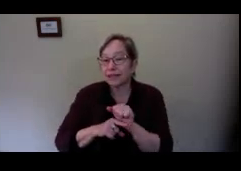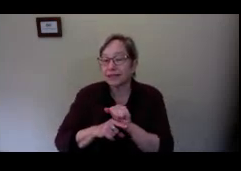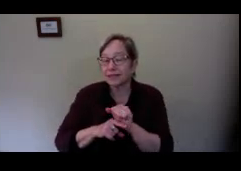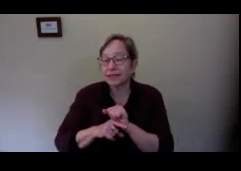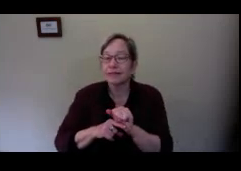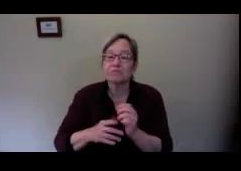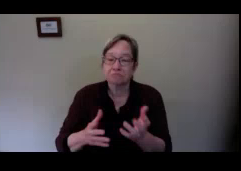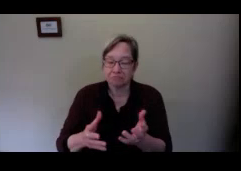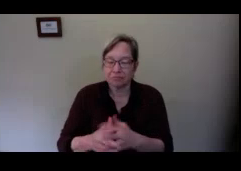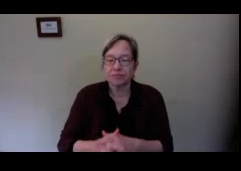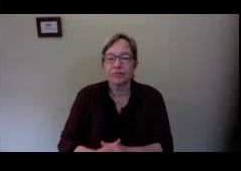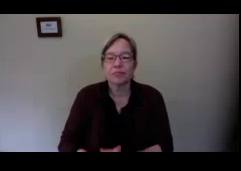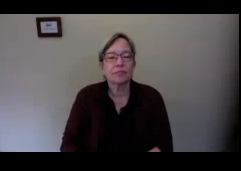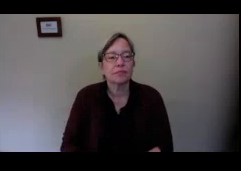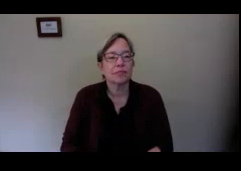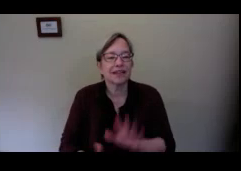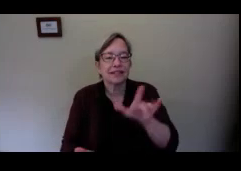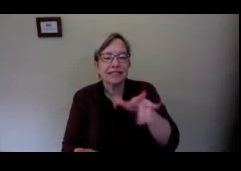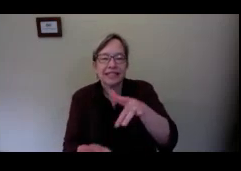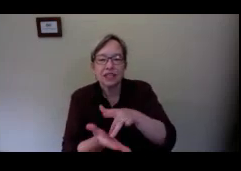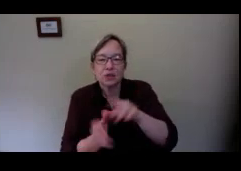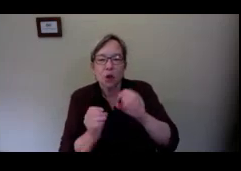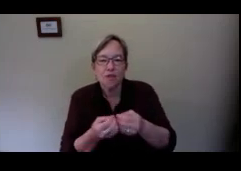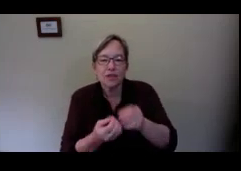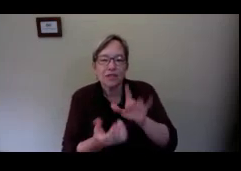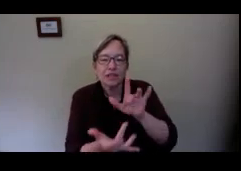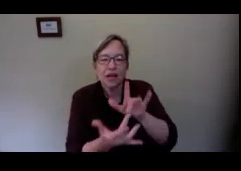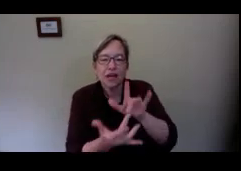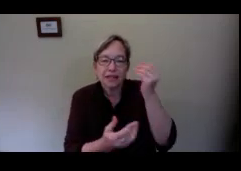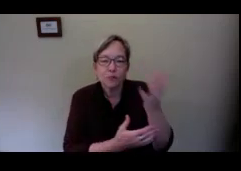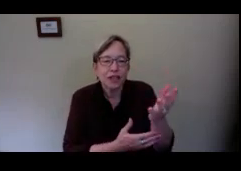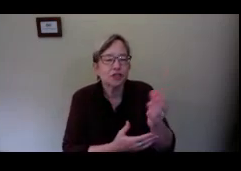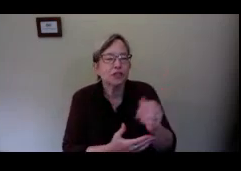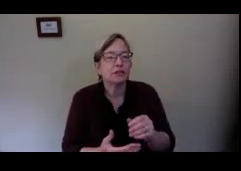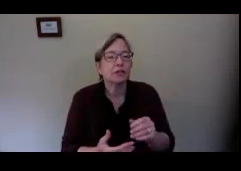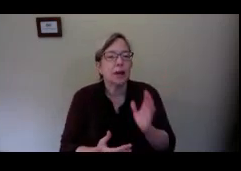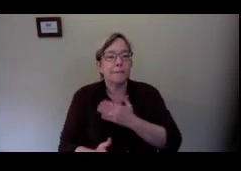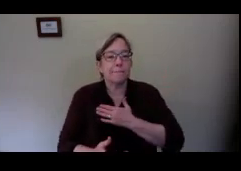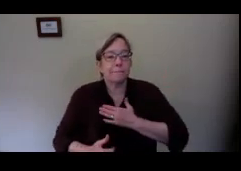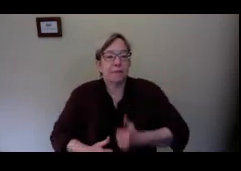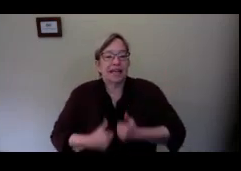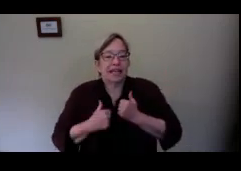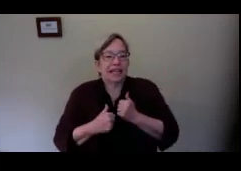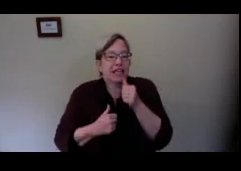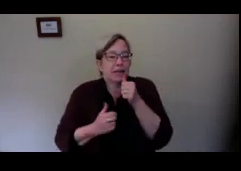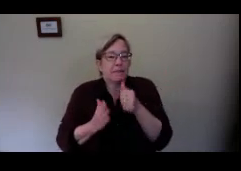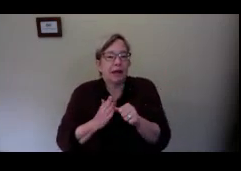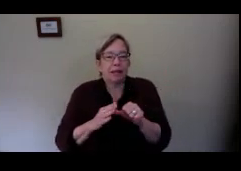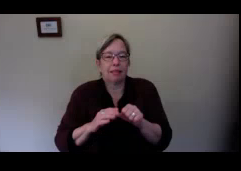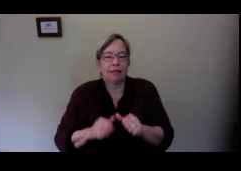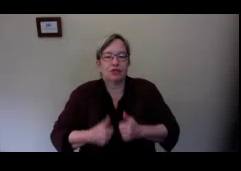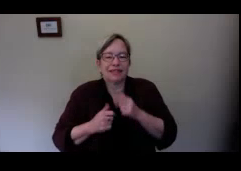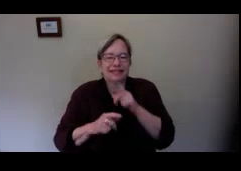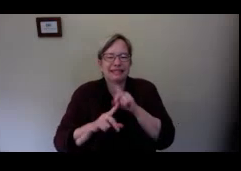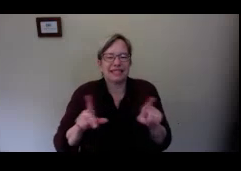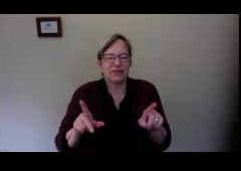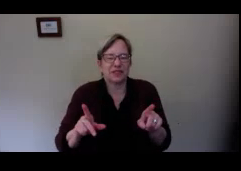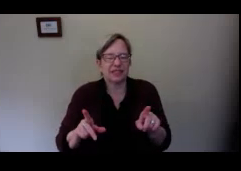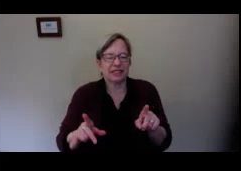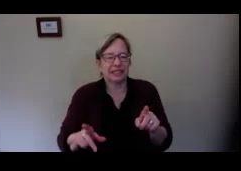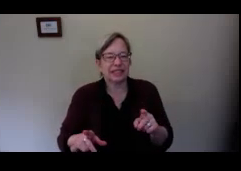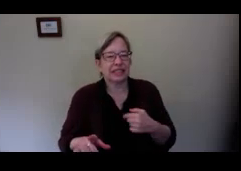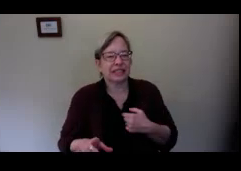PHRC. There is our central office contact information. My email address is different. You will see this coming in. I didn't catch this